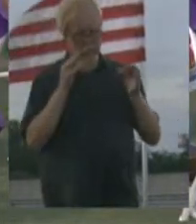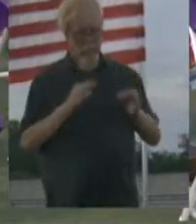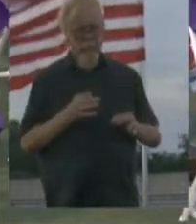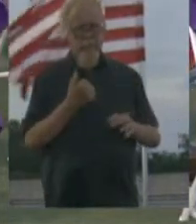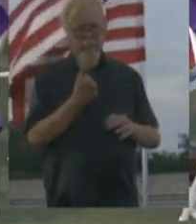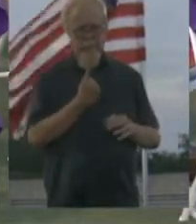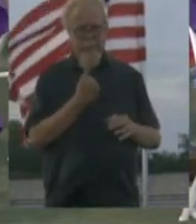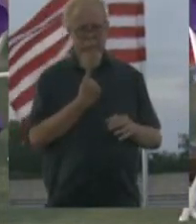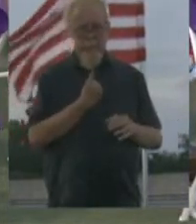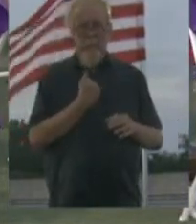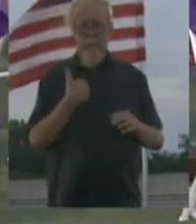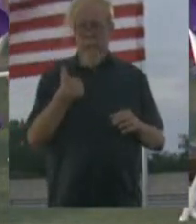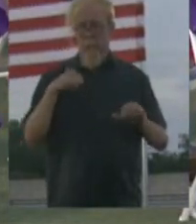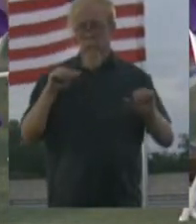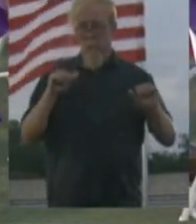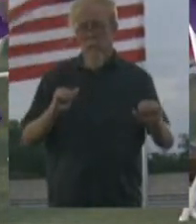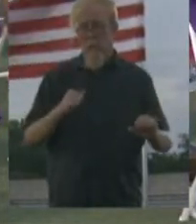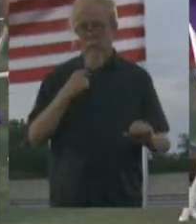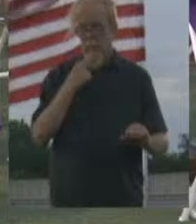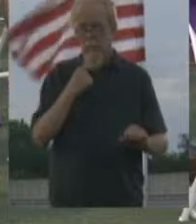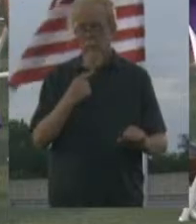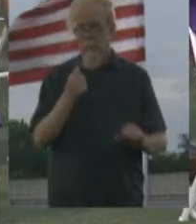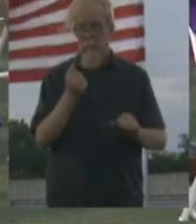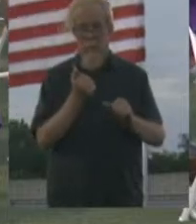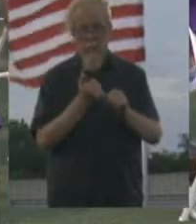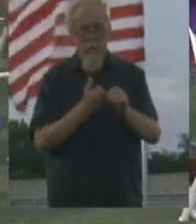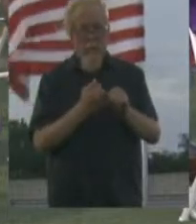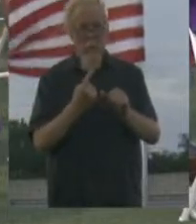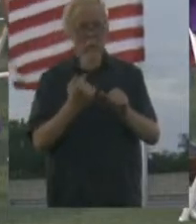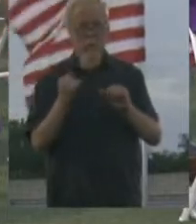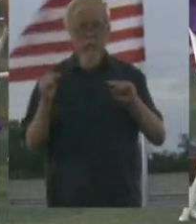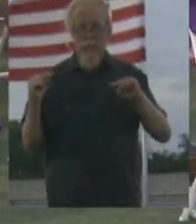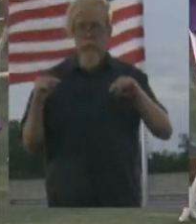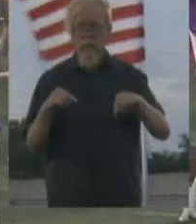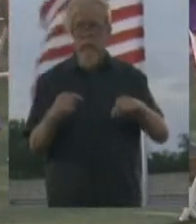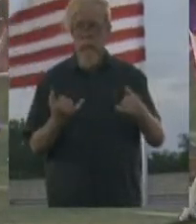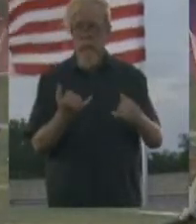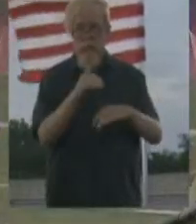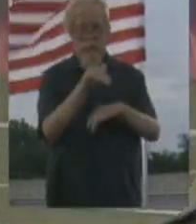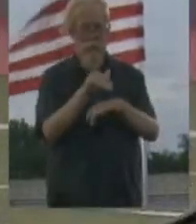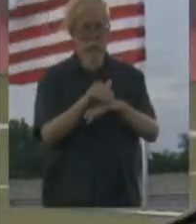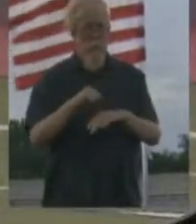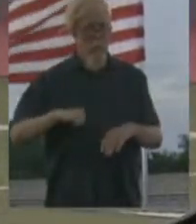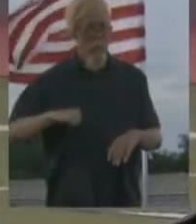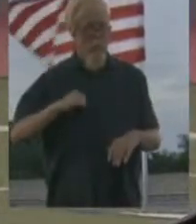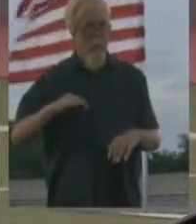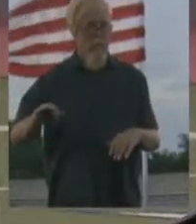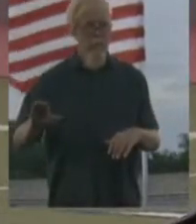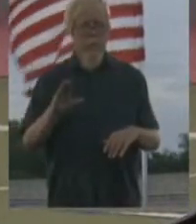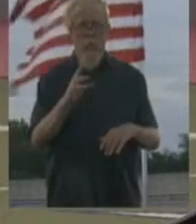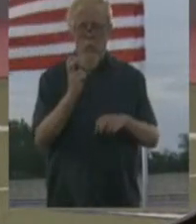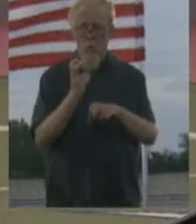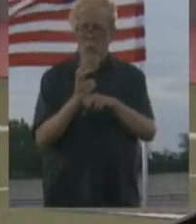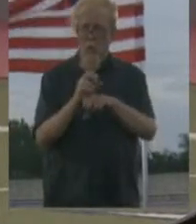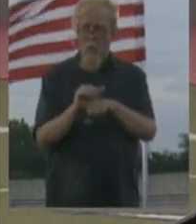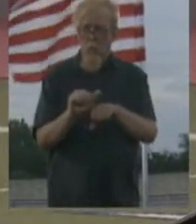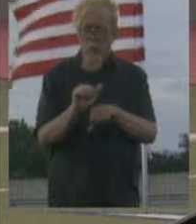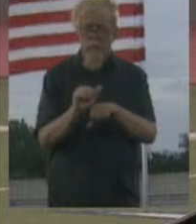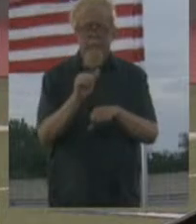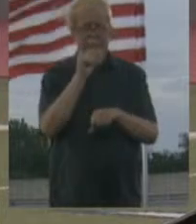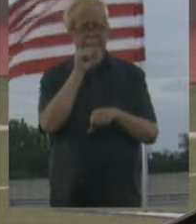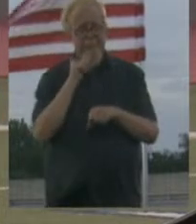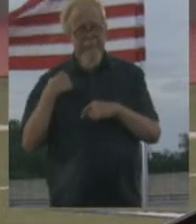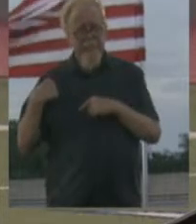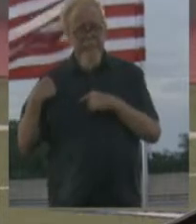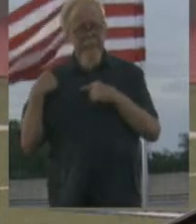say with complete certainty that everyone who has come to support you tonight is extremely proud of the hard work and perseverance that we have all